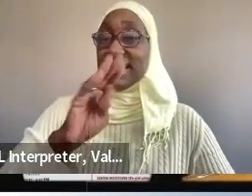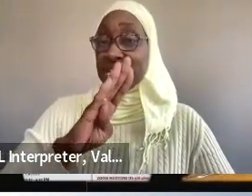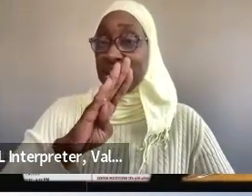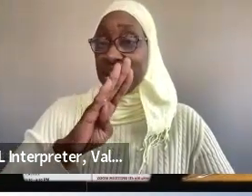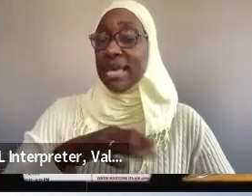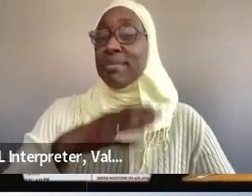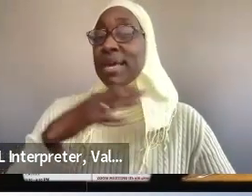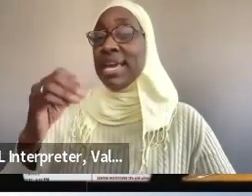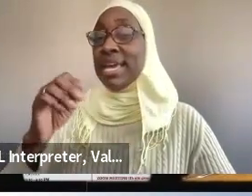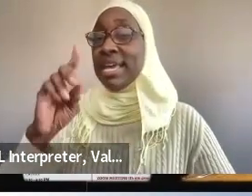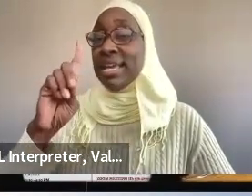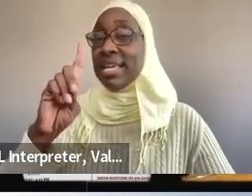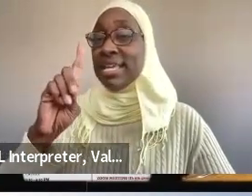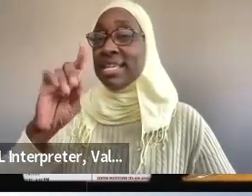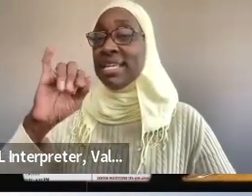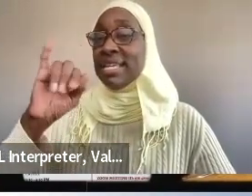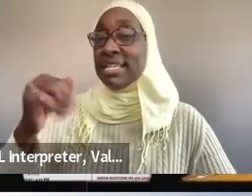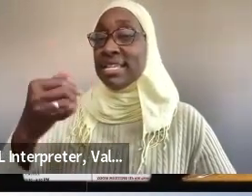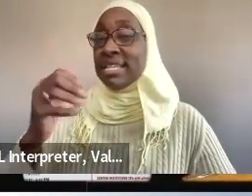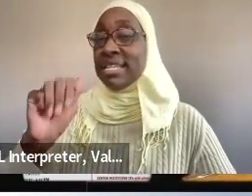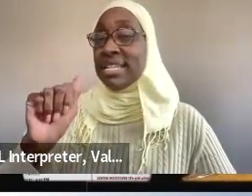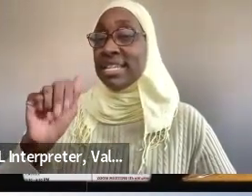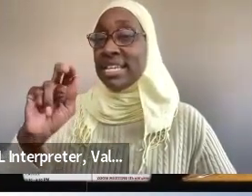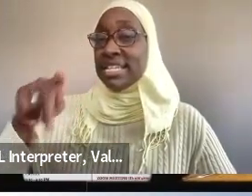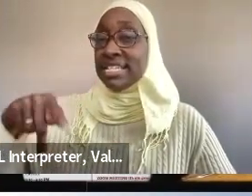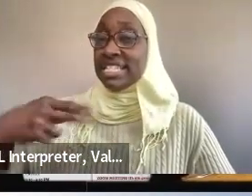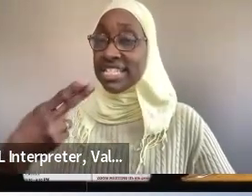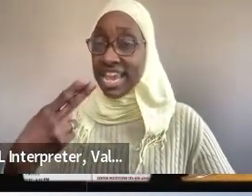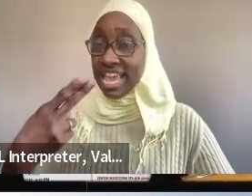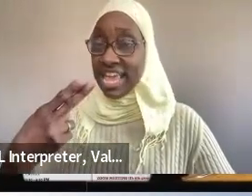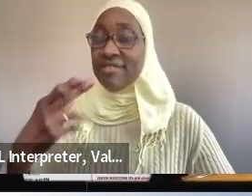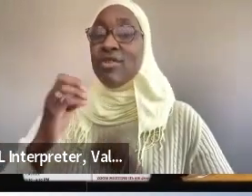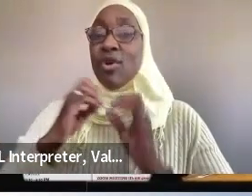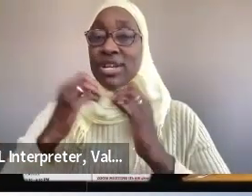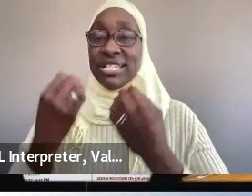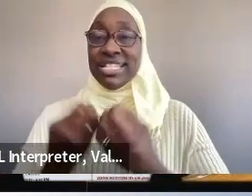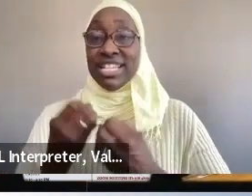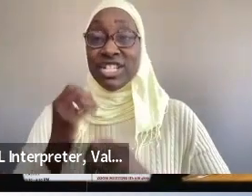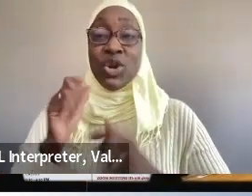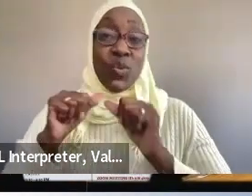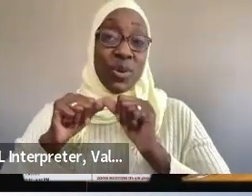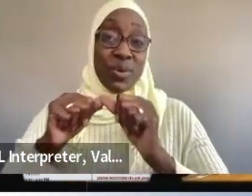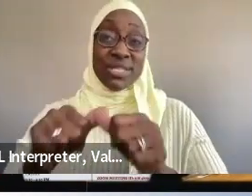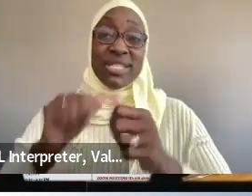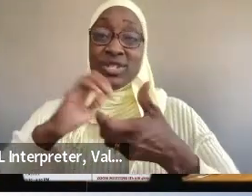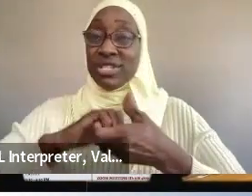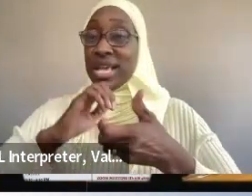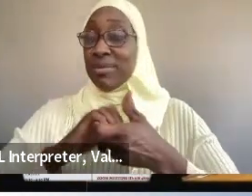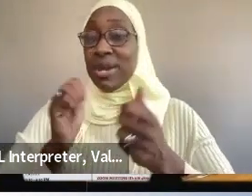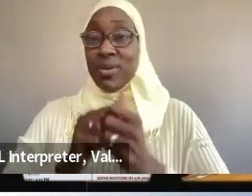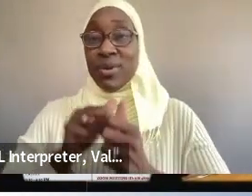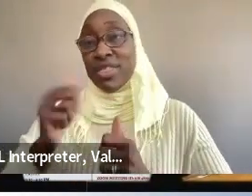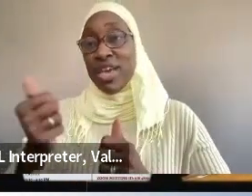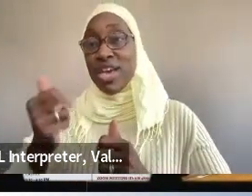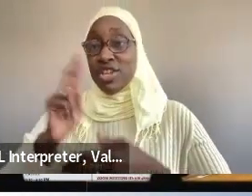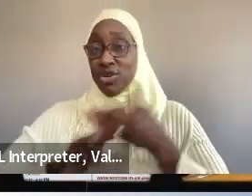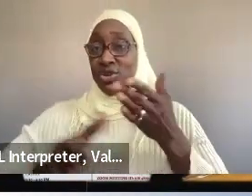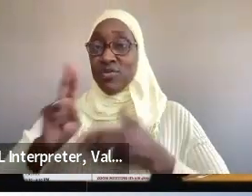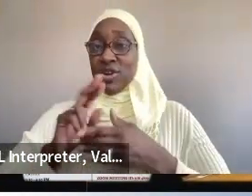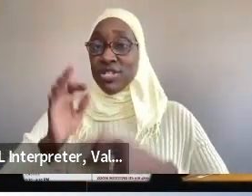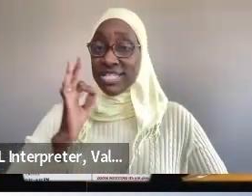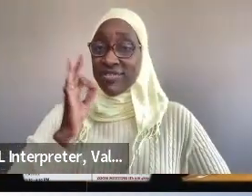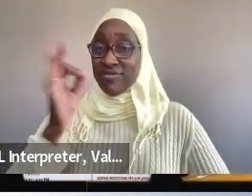organizations. So we will continue to collaborate with many other universities in the future. And this is